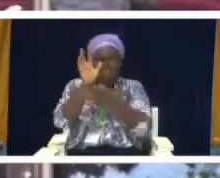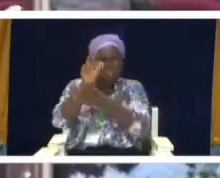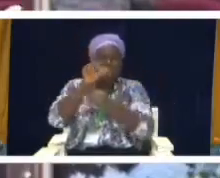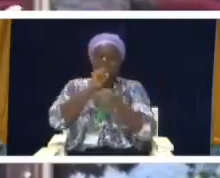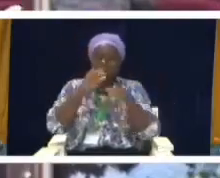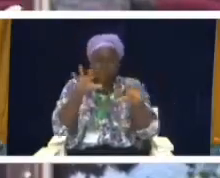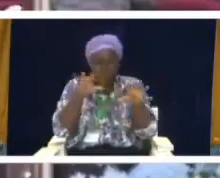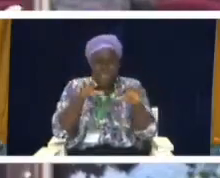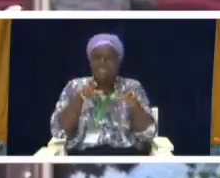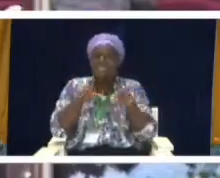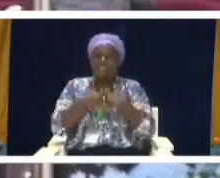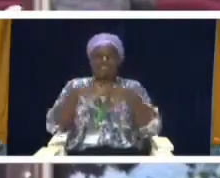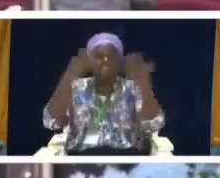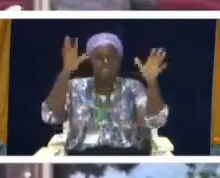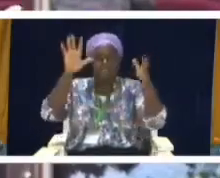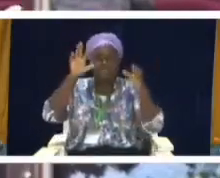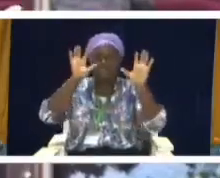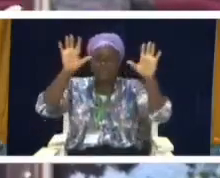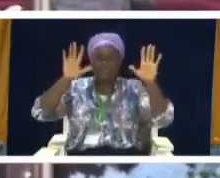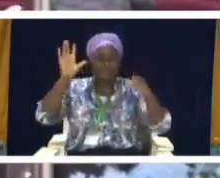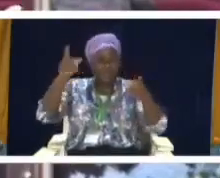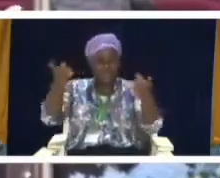would come.